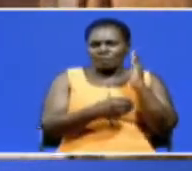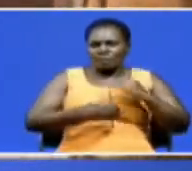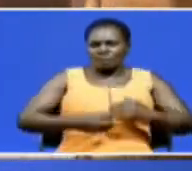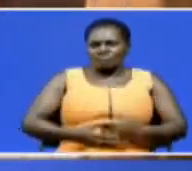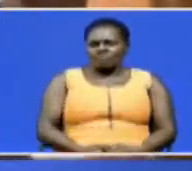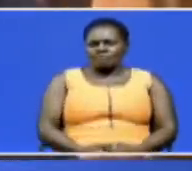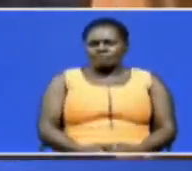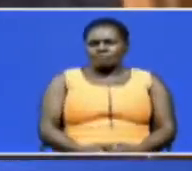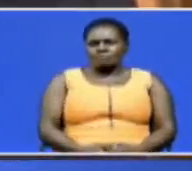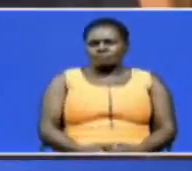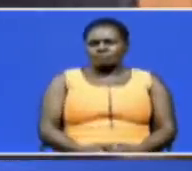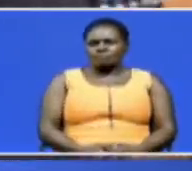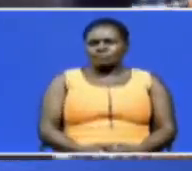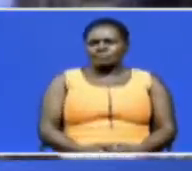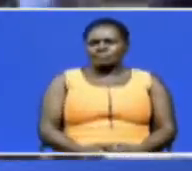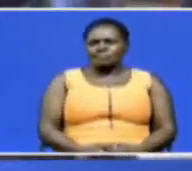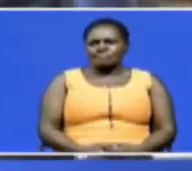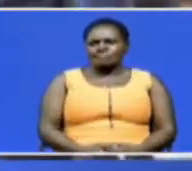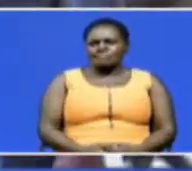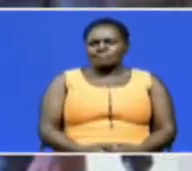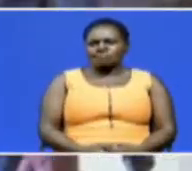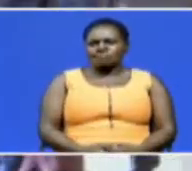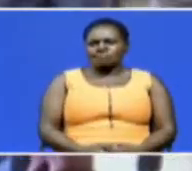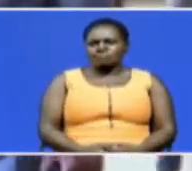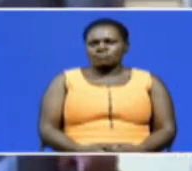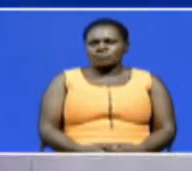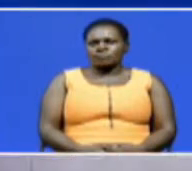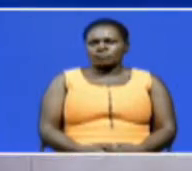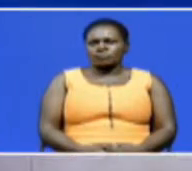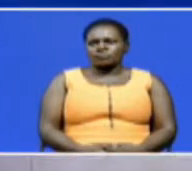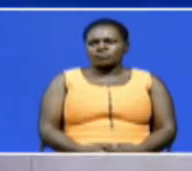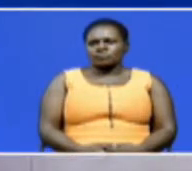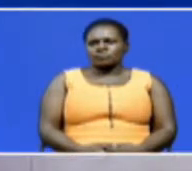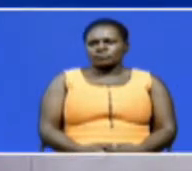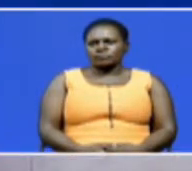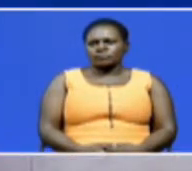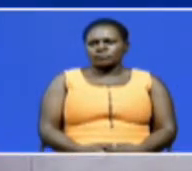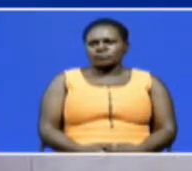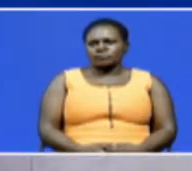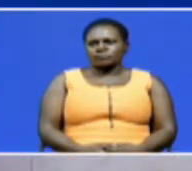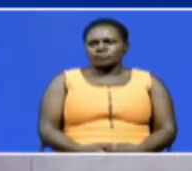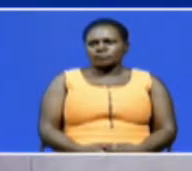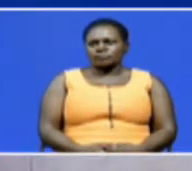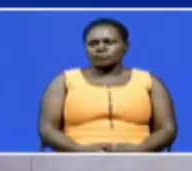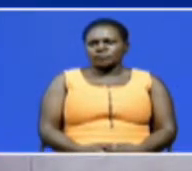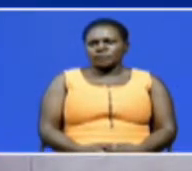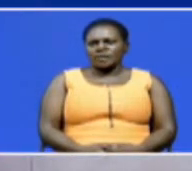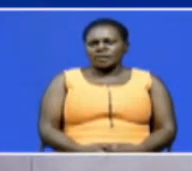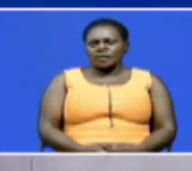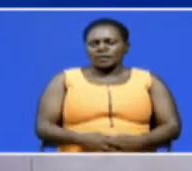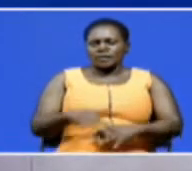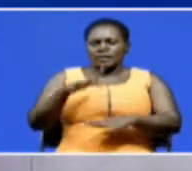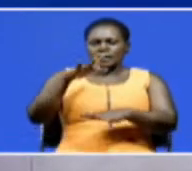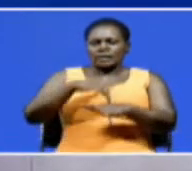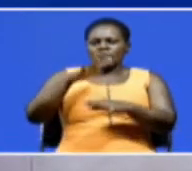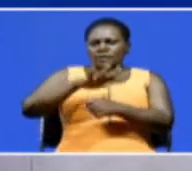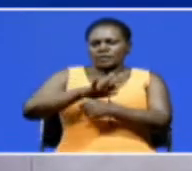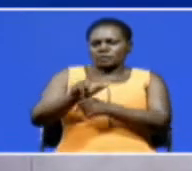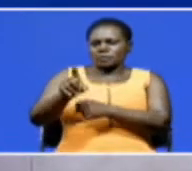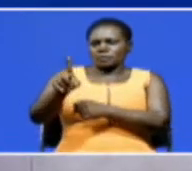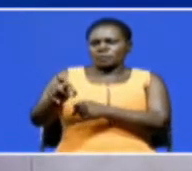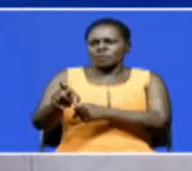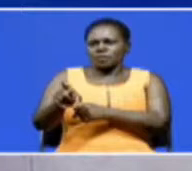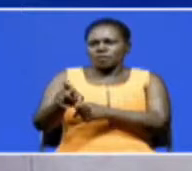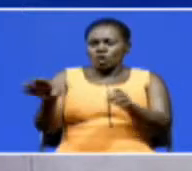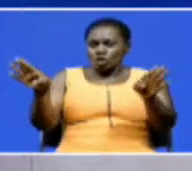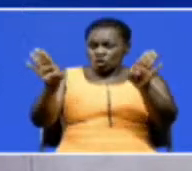Ryan Obuya, KTN News. Now, the sudden spike in the number of COVID-19 cases will not